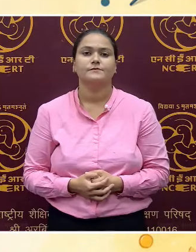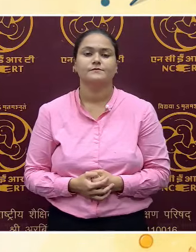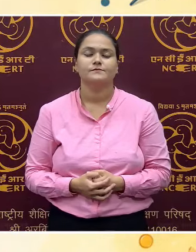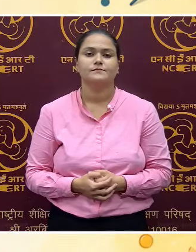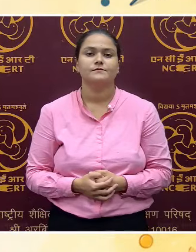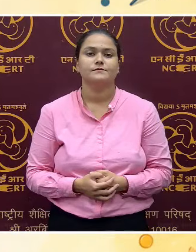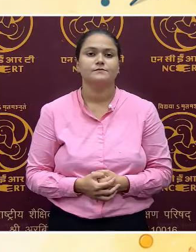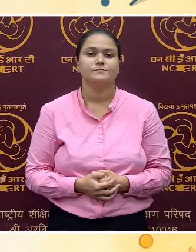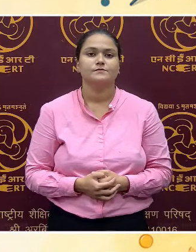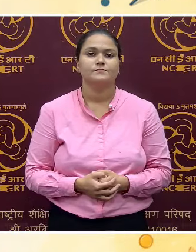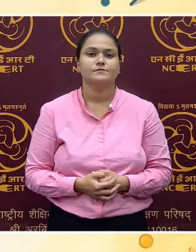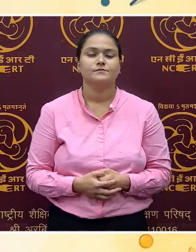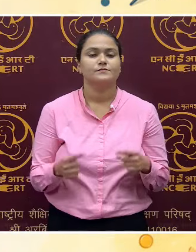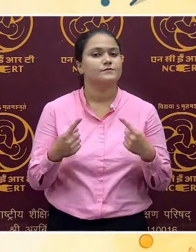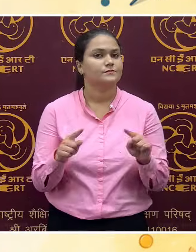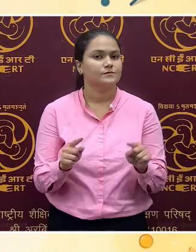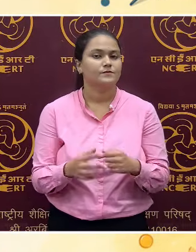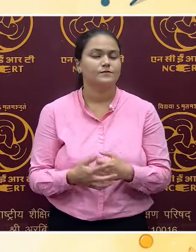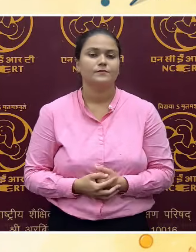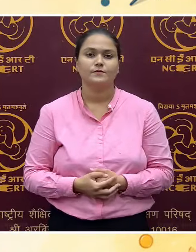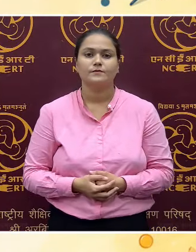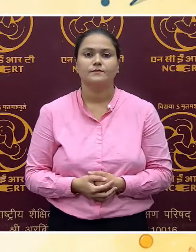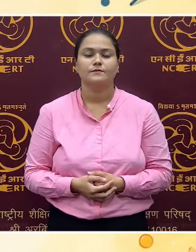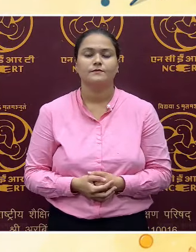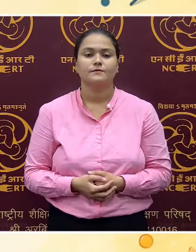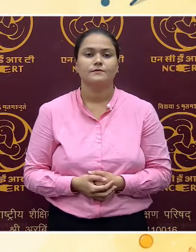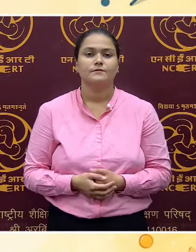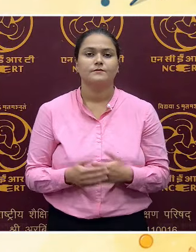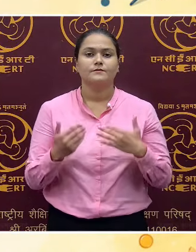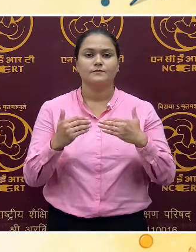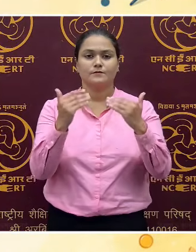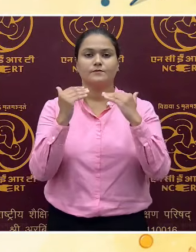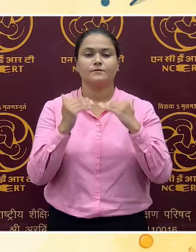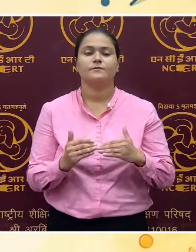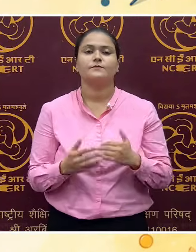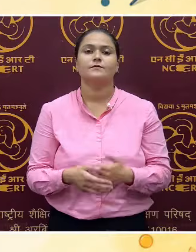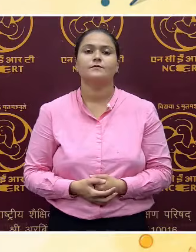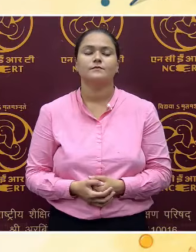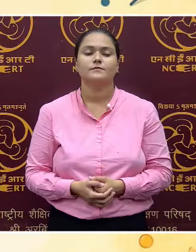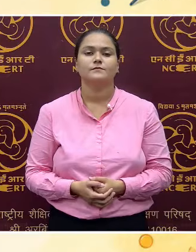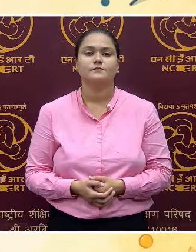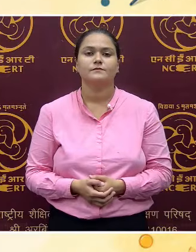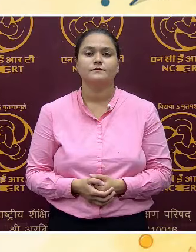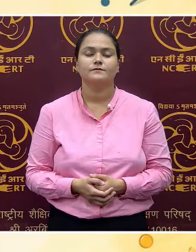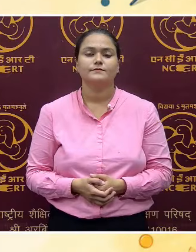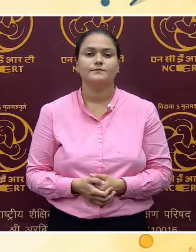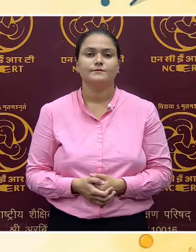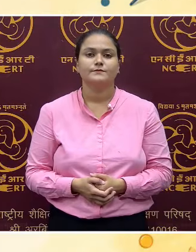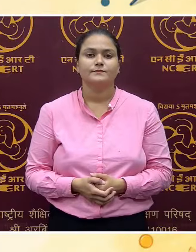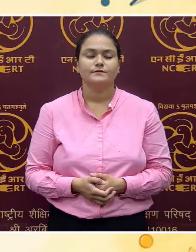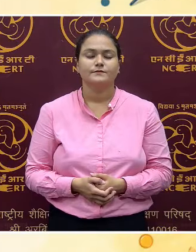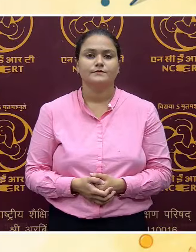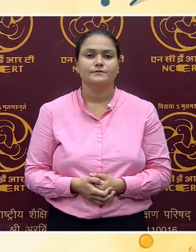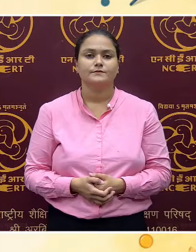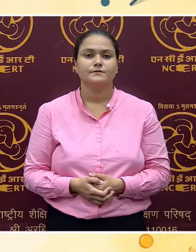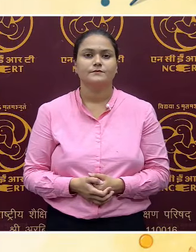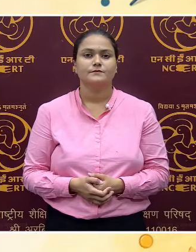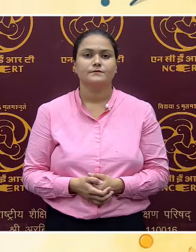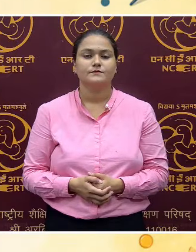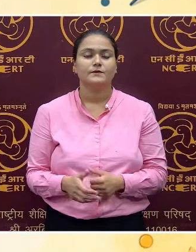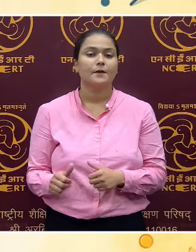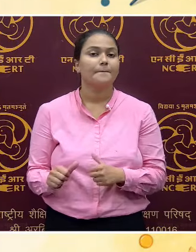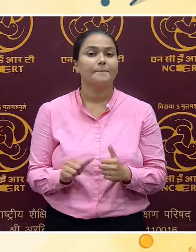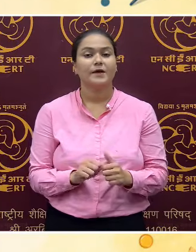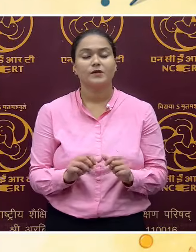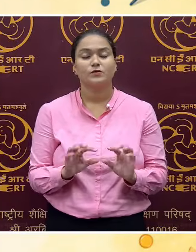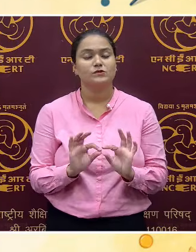Correct answer. Okay. Let's look at the next one. And let's go back to simple present